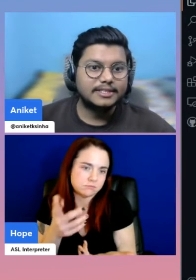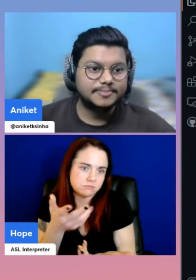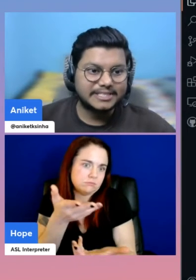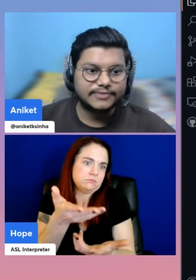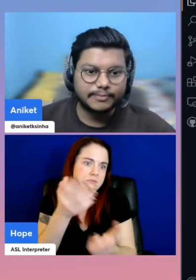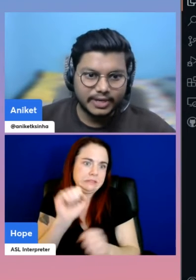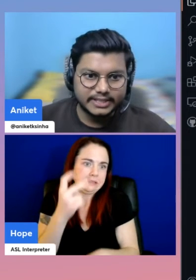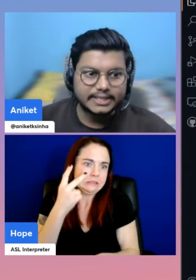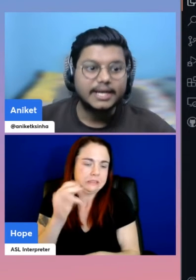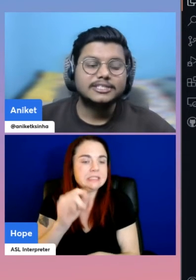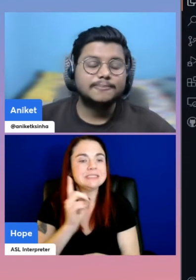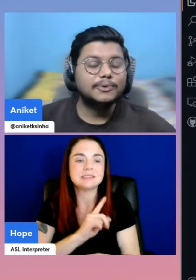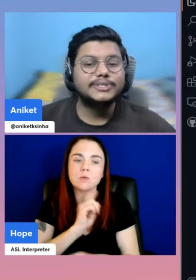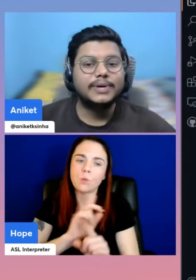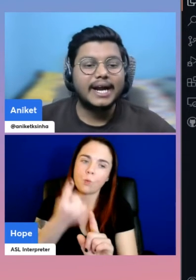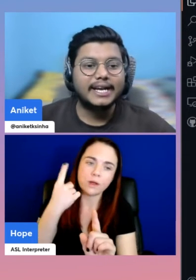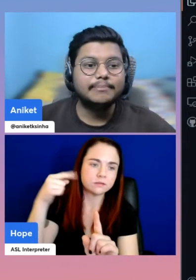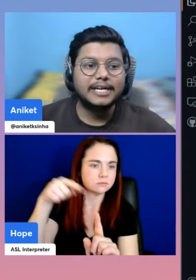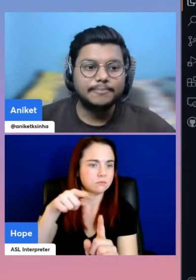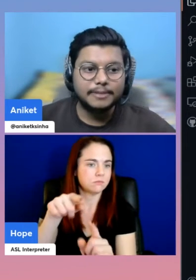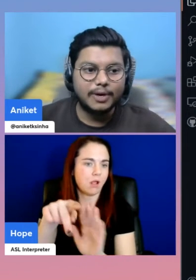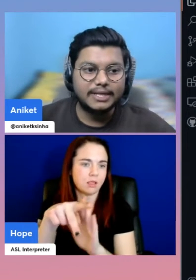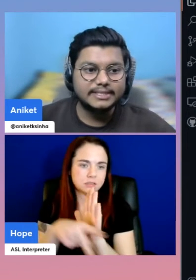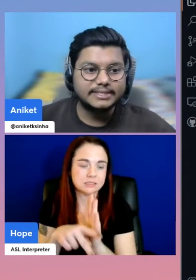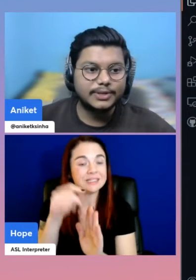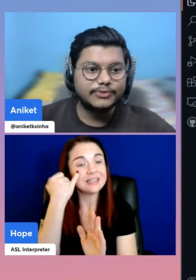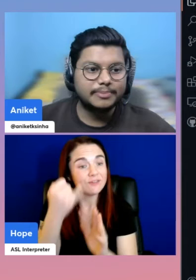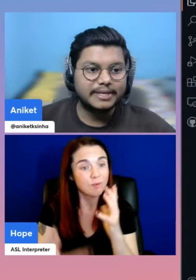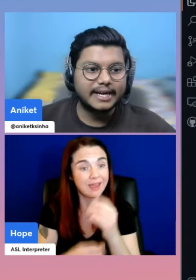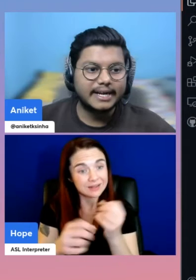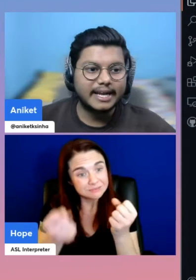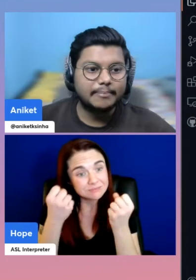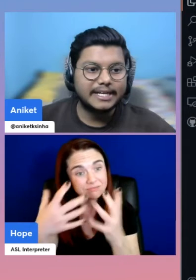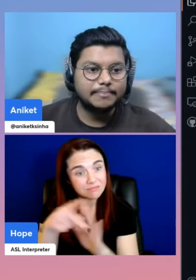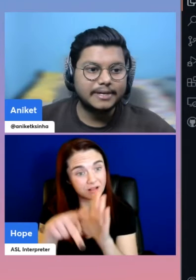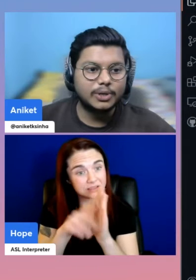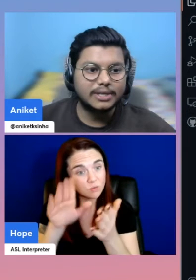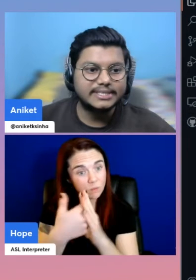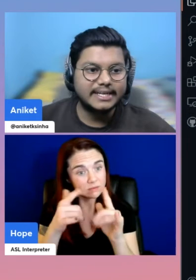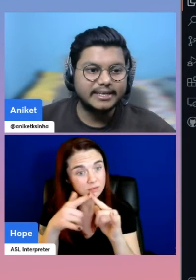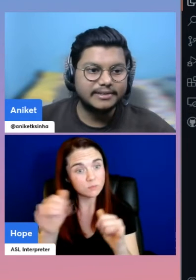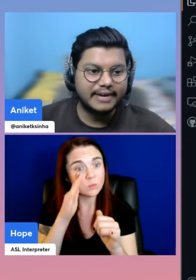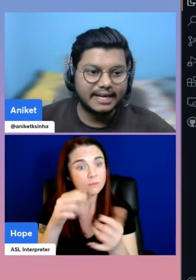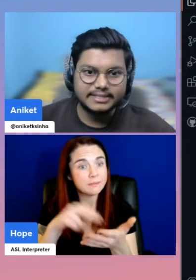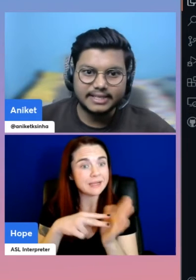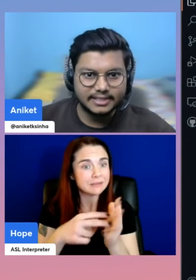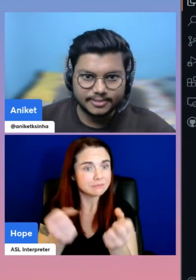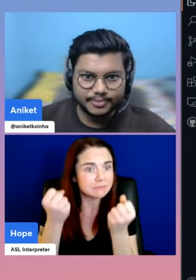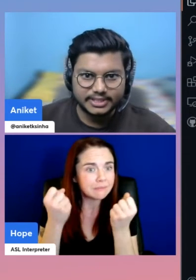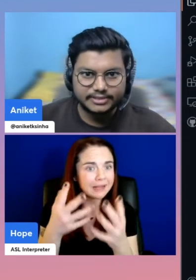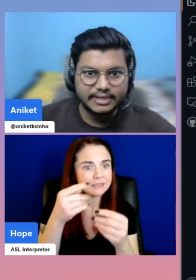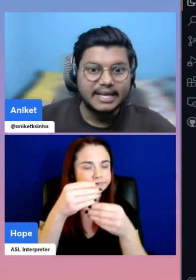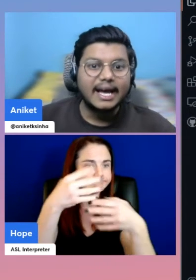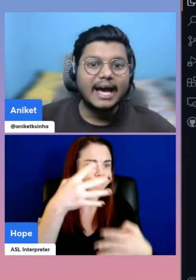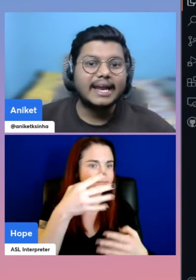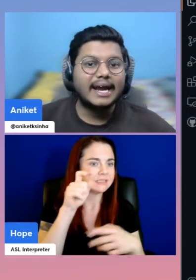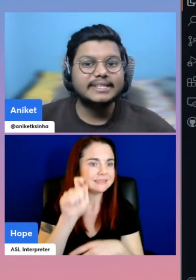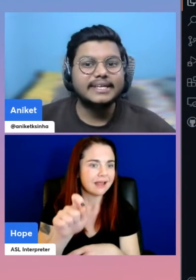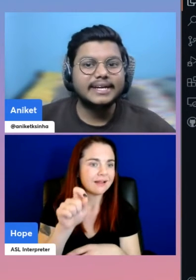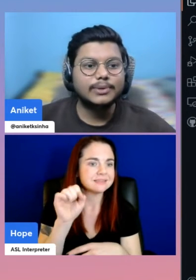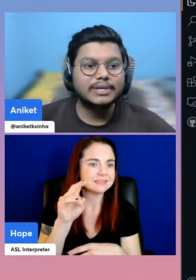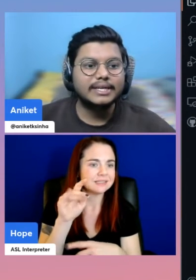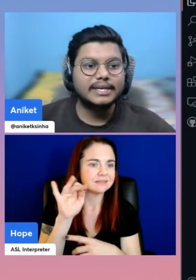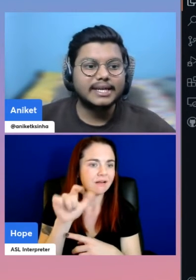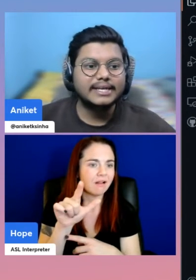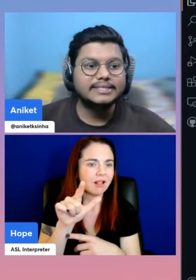single specific policy. Suppose you are adding multiple policies, then you would be creating like multiple .sentinel files in this repository, and at